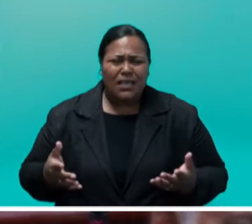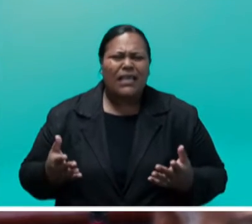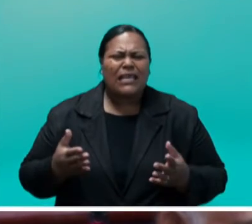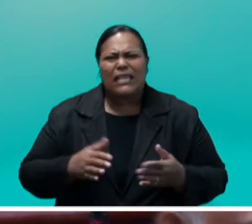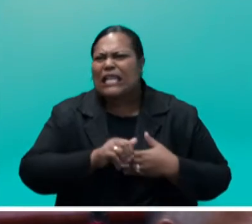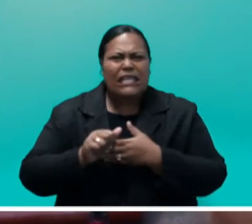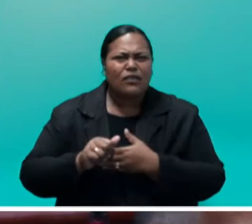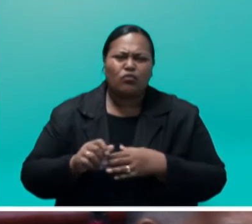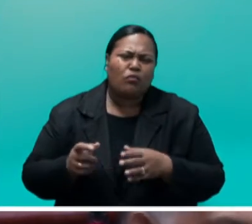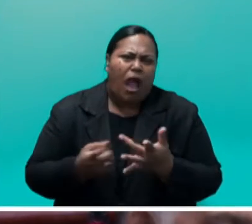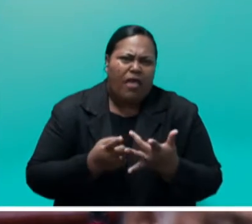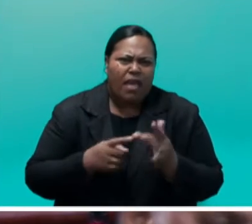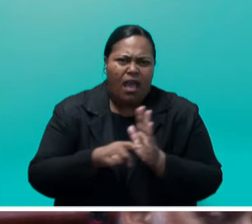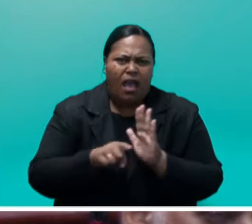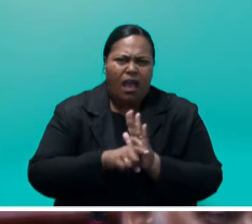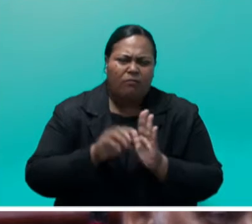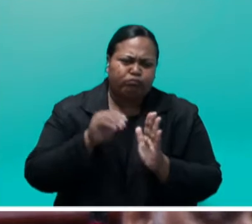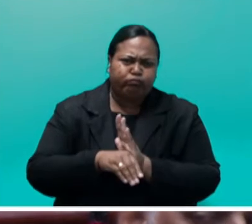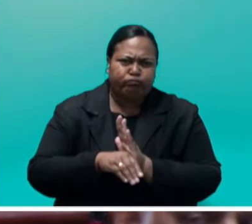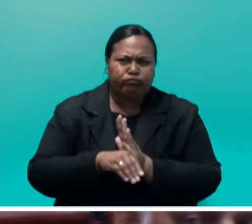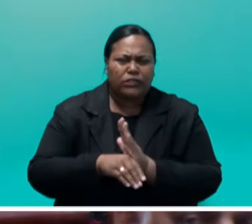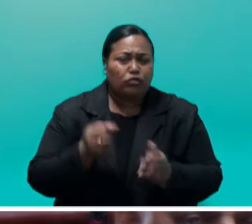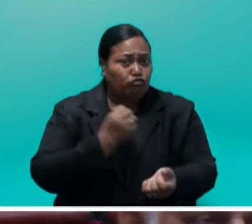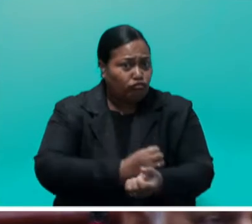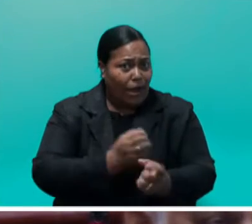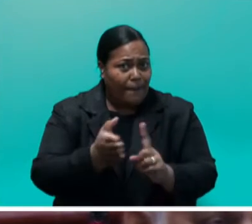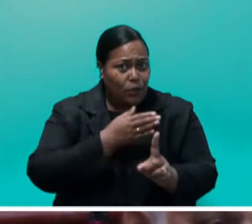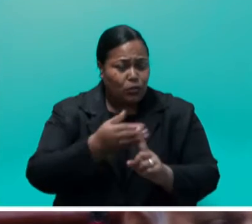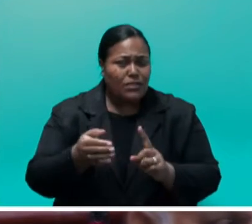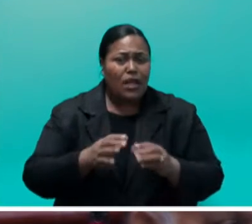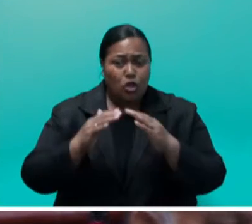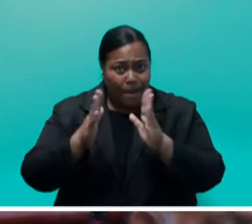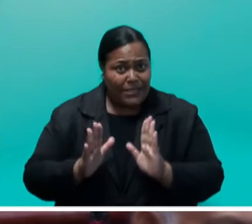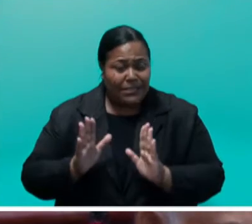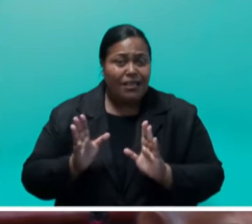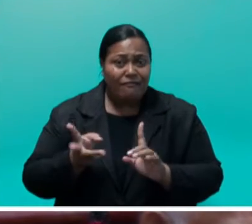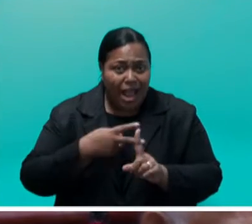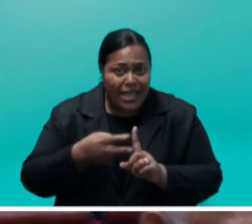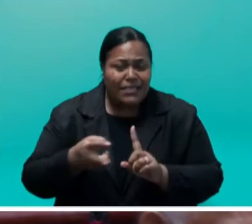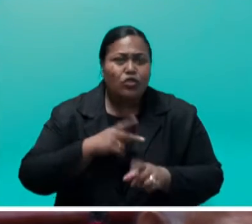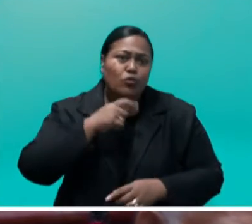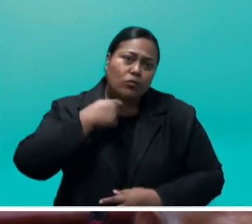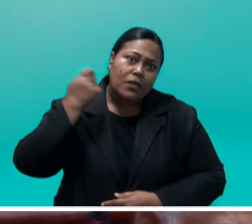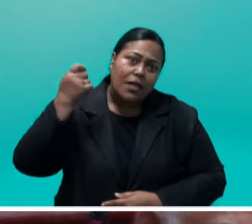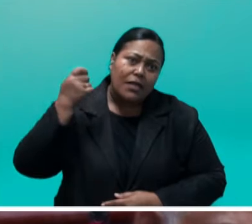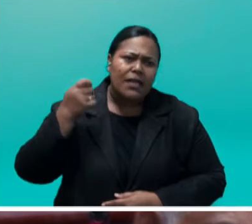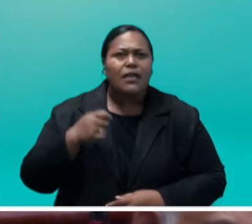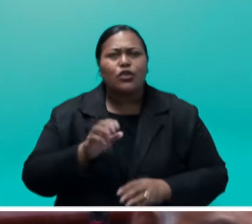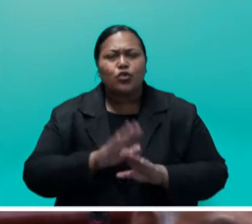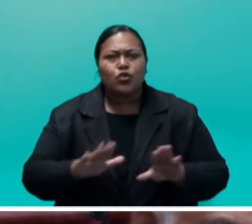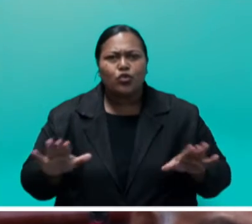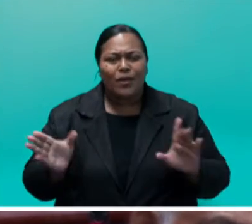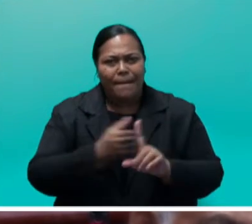substance abuse, domestic violence, suicide, and exploitation of children, to name a few.